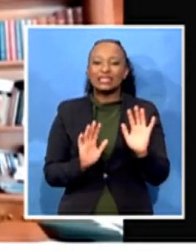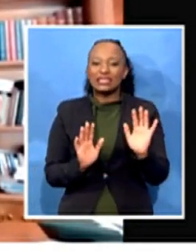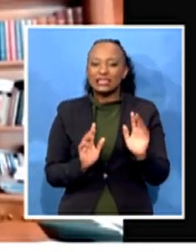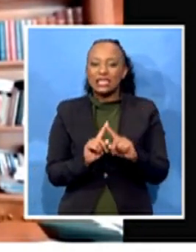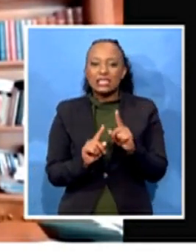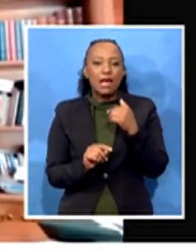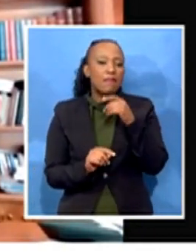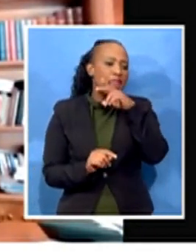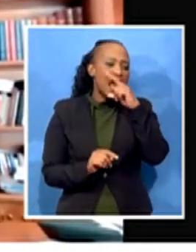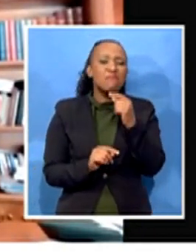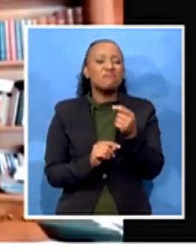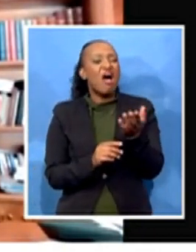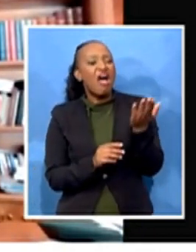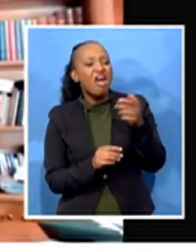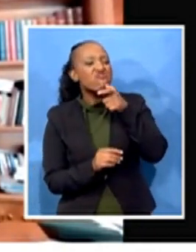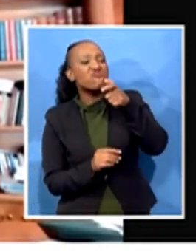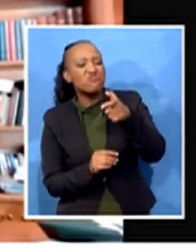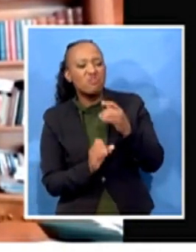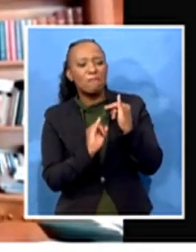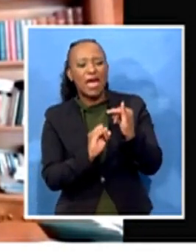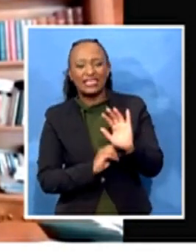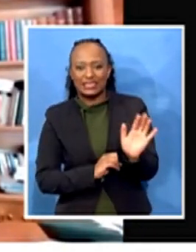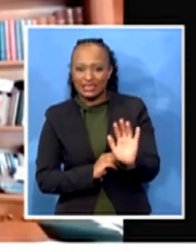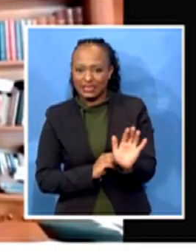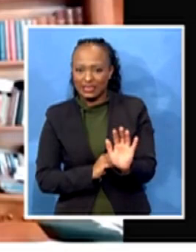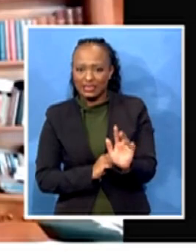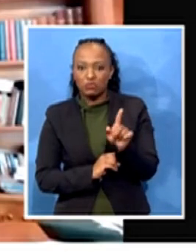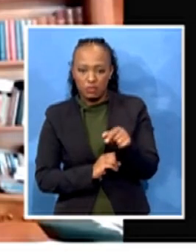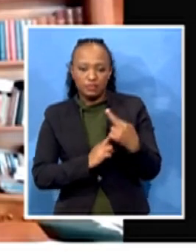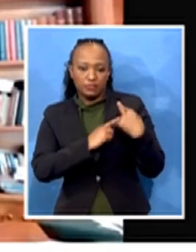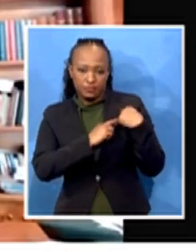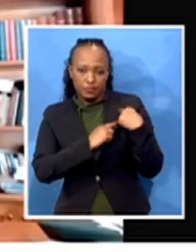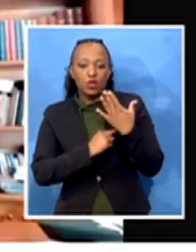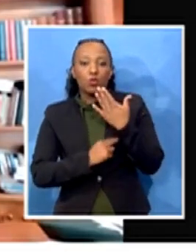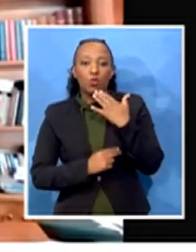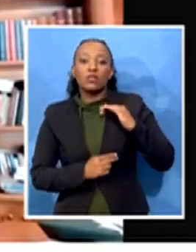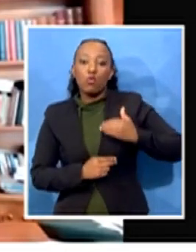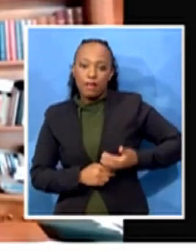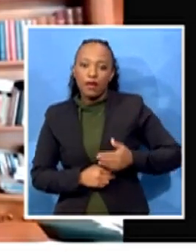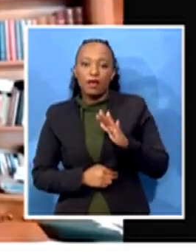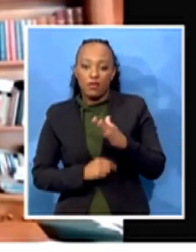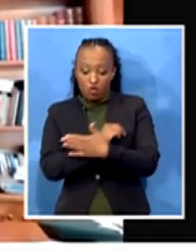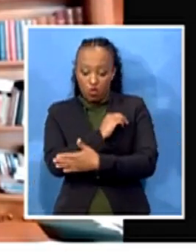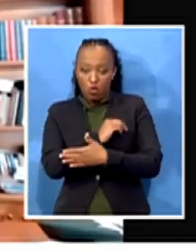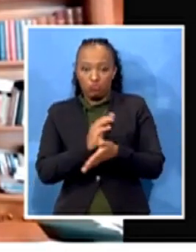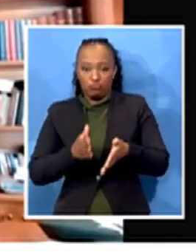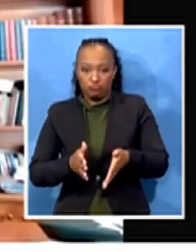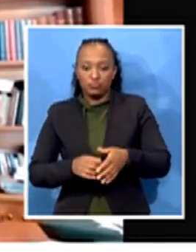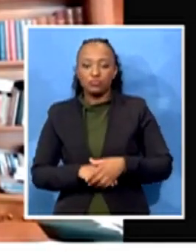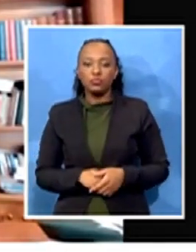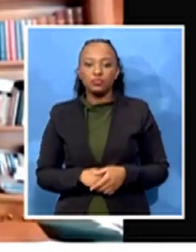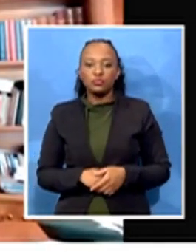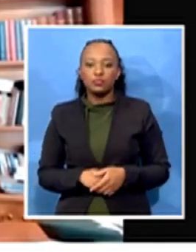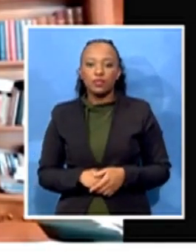We must respect the women of our country. As we rebuild our economy in the wake